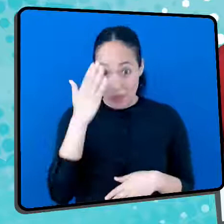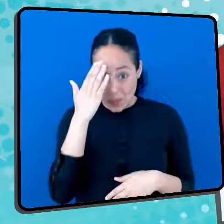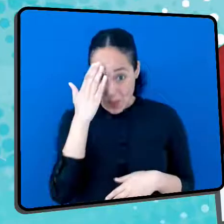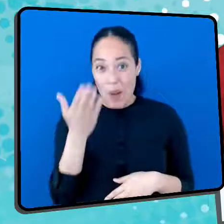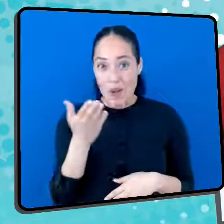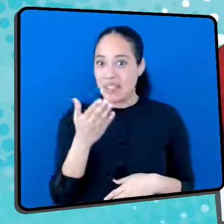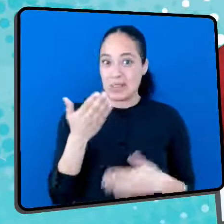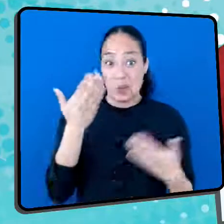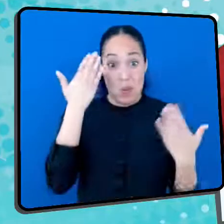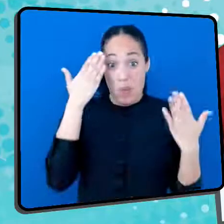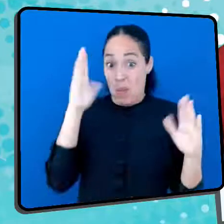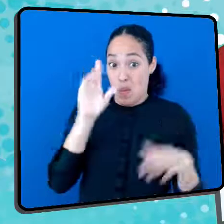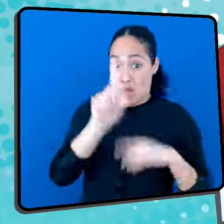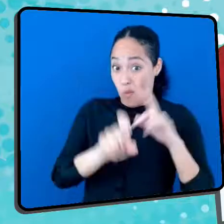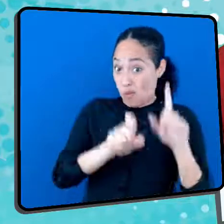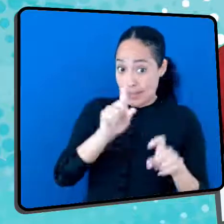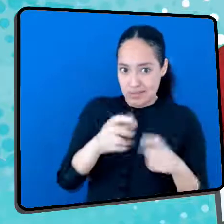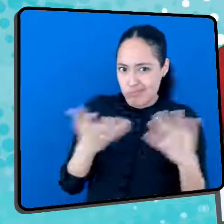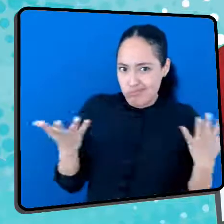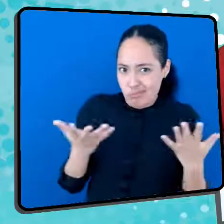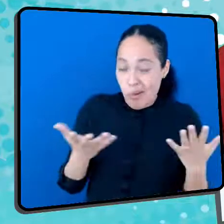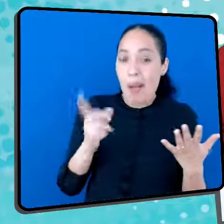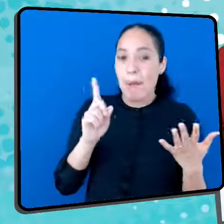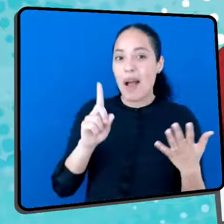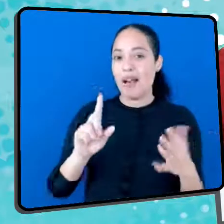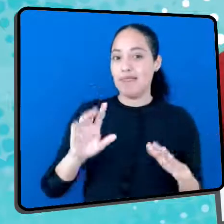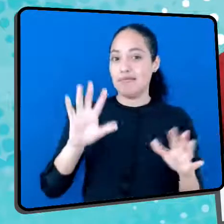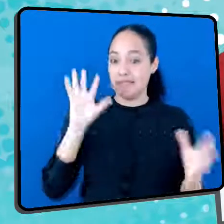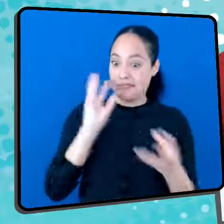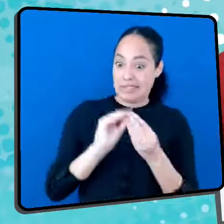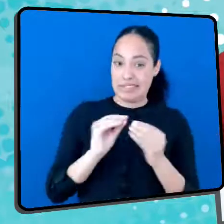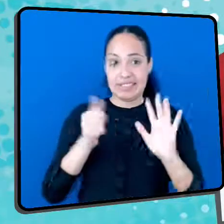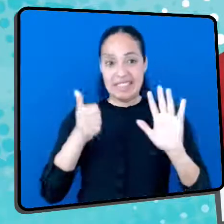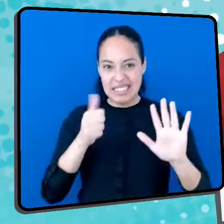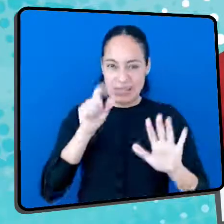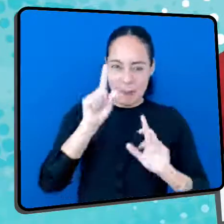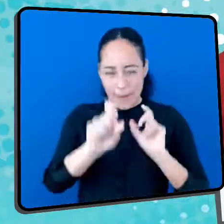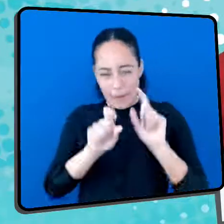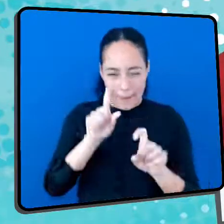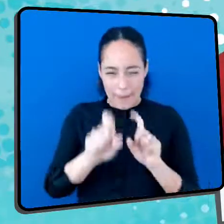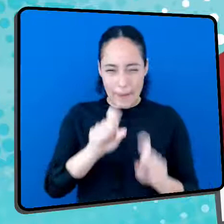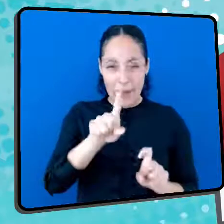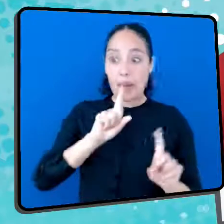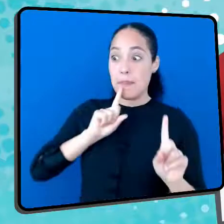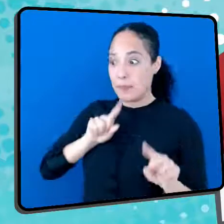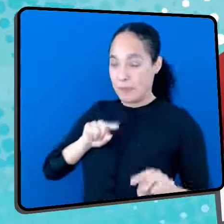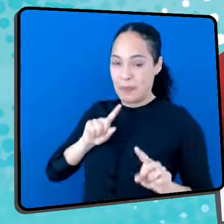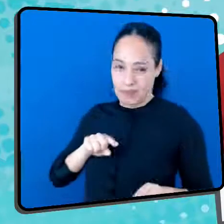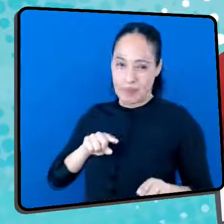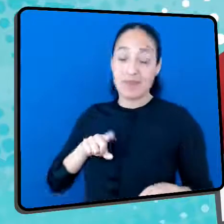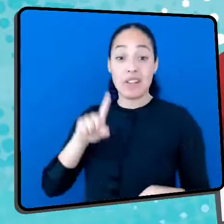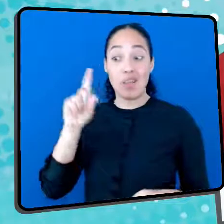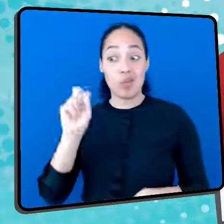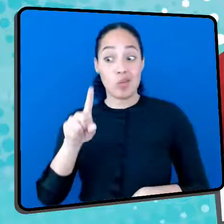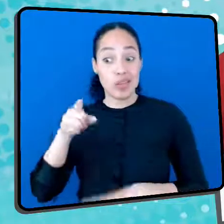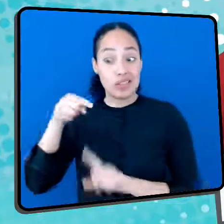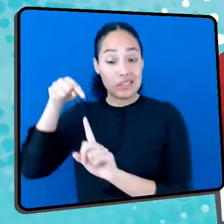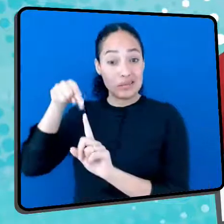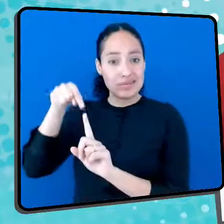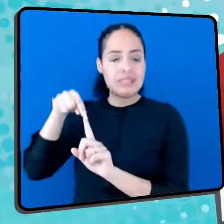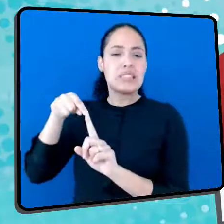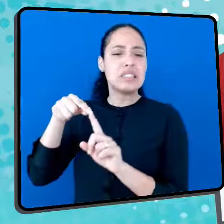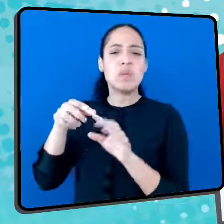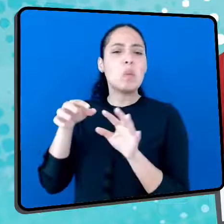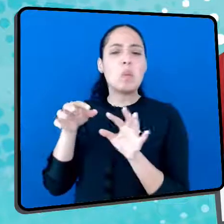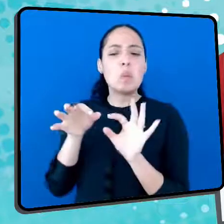next couple of minutes, but one thing that you do know is they're fairly simple, and all we want is that first